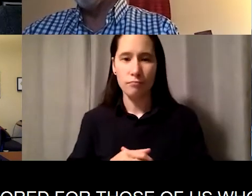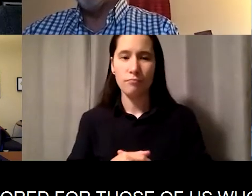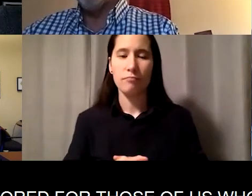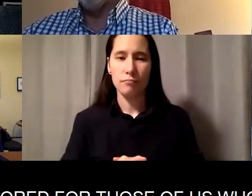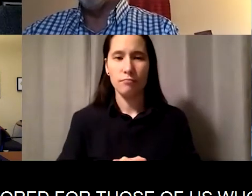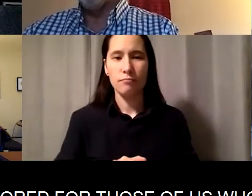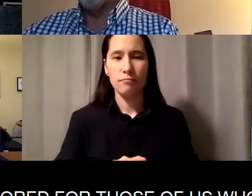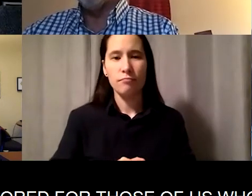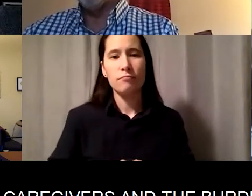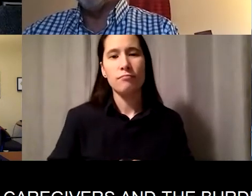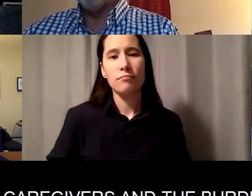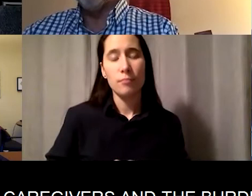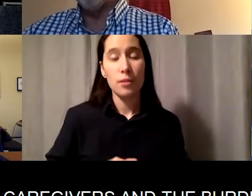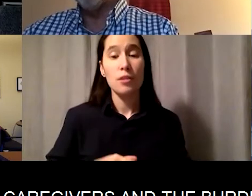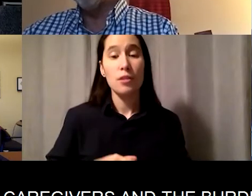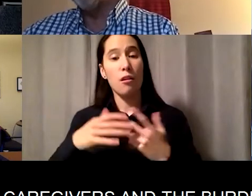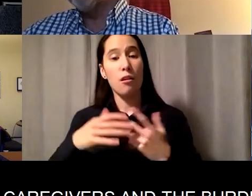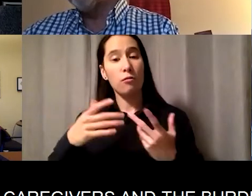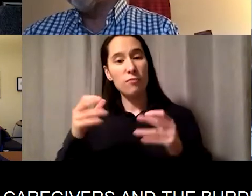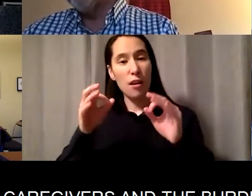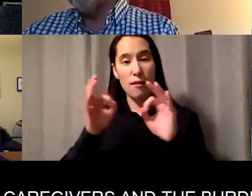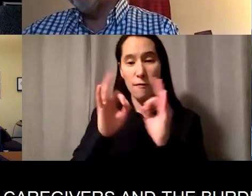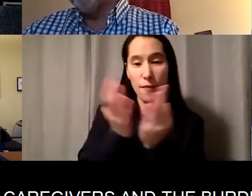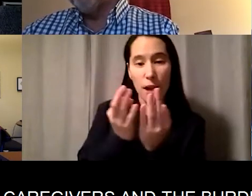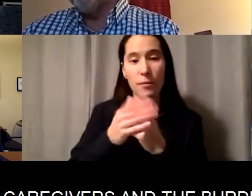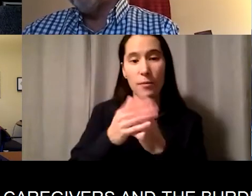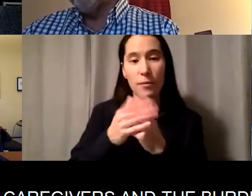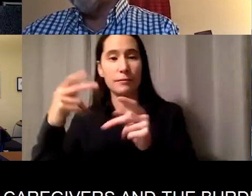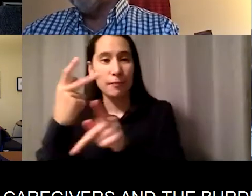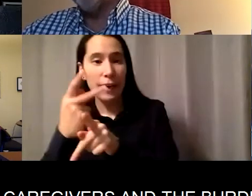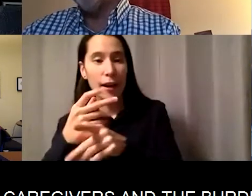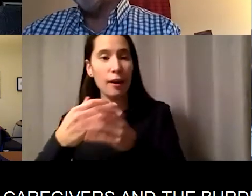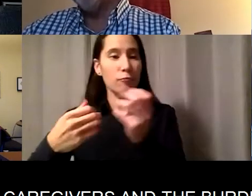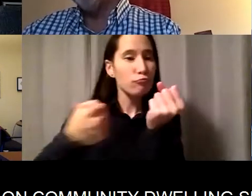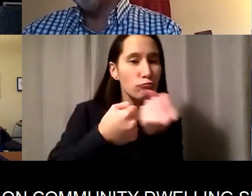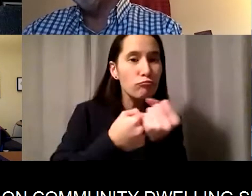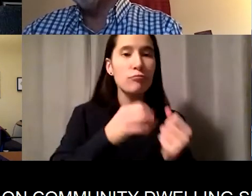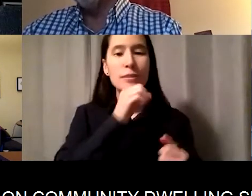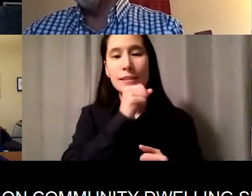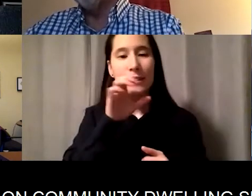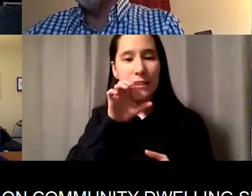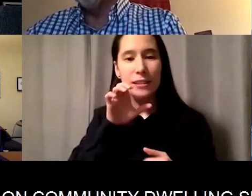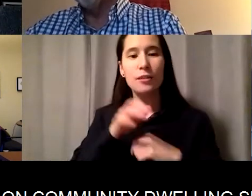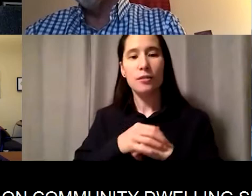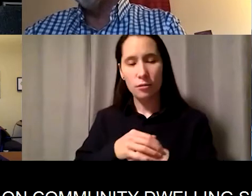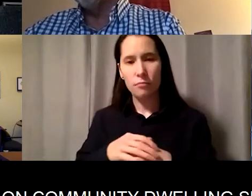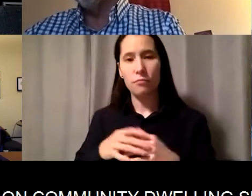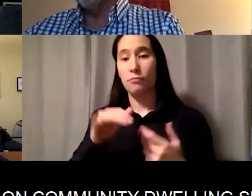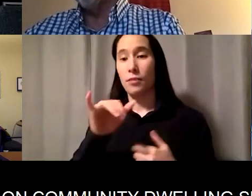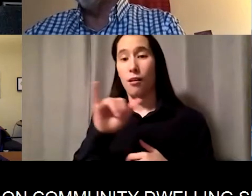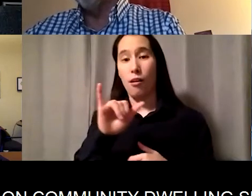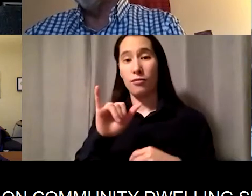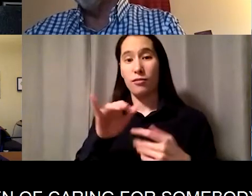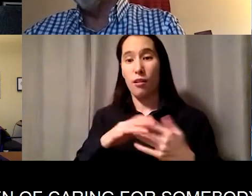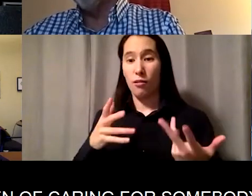lot about family caregivers and the burden of family, we focus a lot on community dwelling seniors and the burden